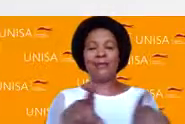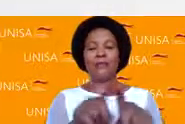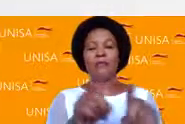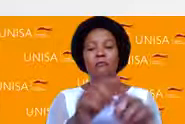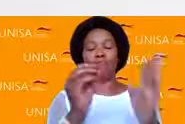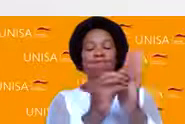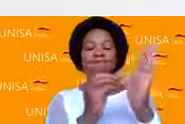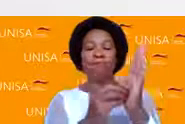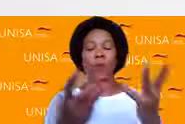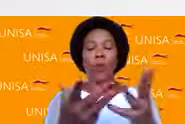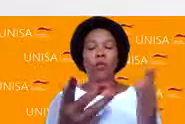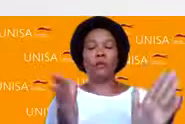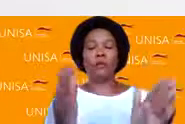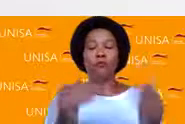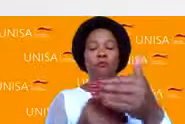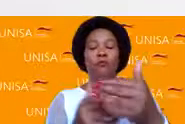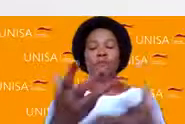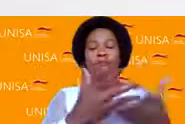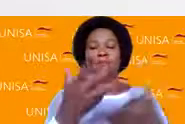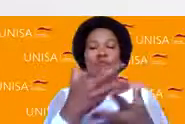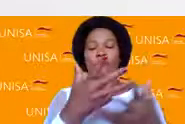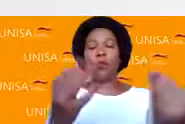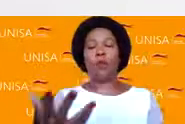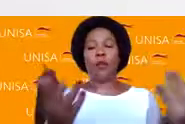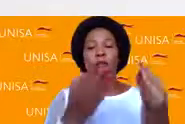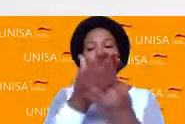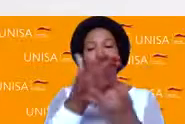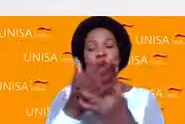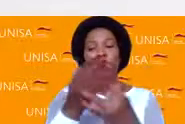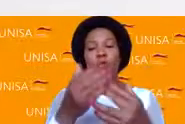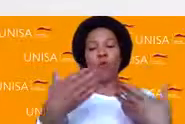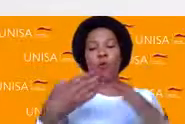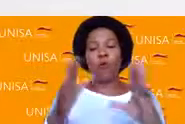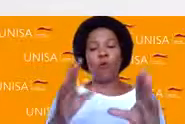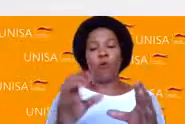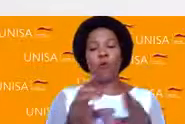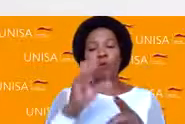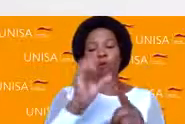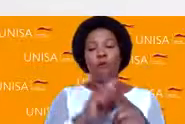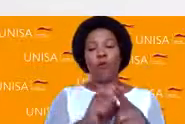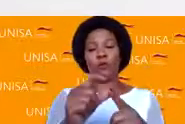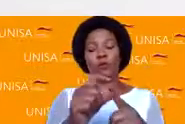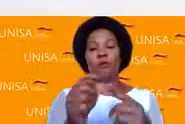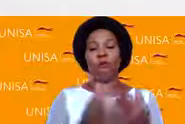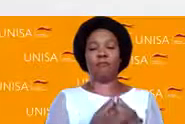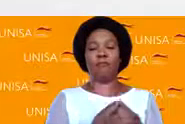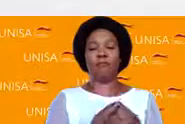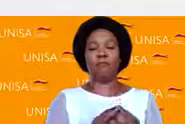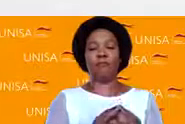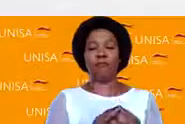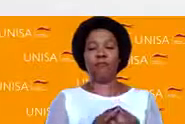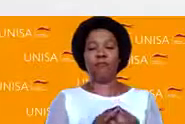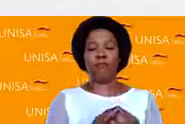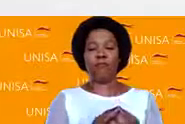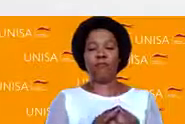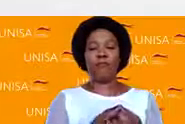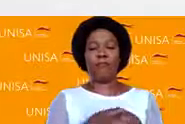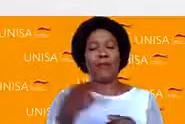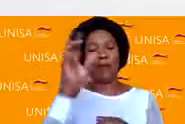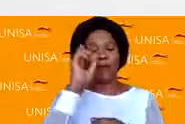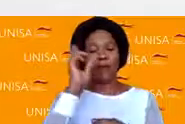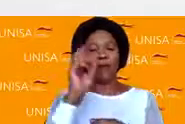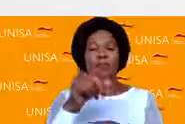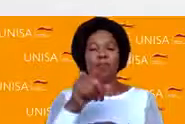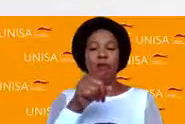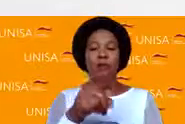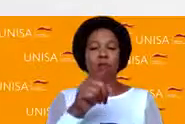chat where you can access the open course. I'll just paste it here again. There we go. So remember that tiny